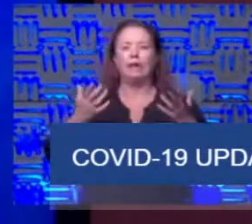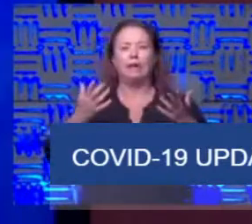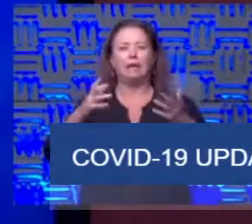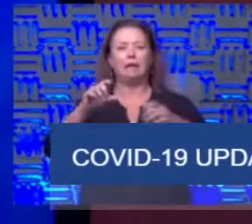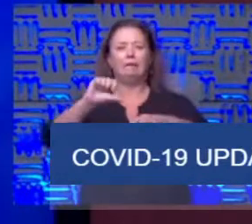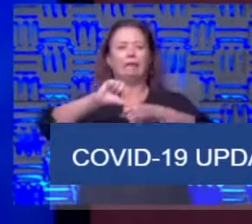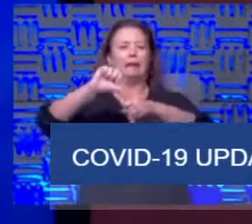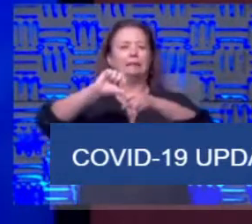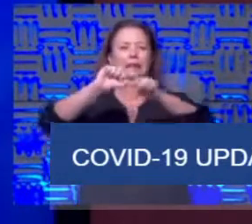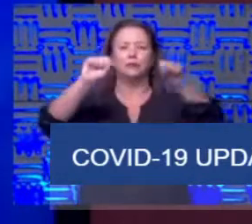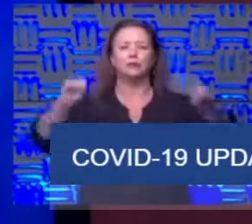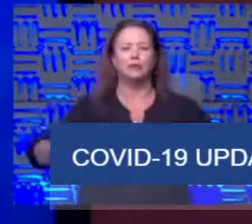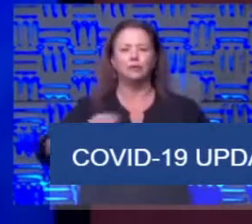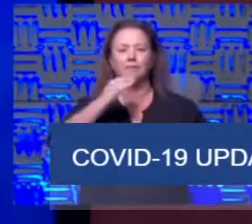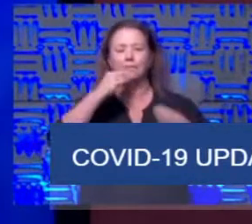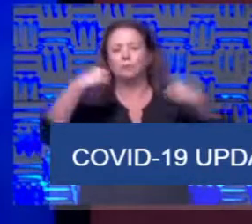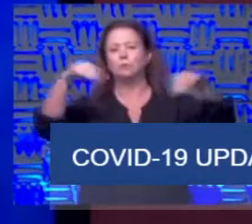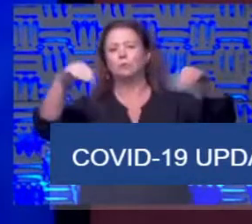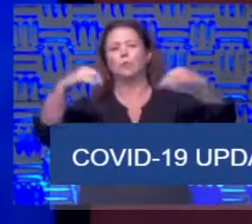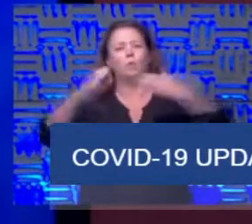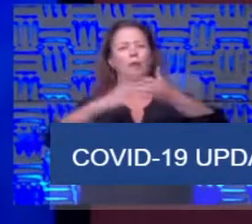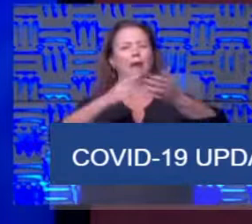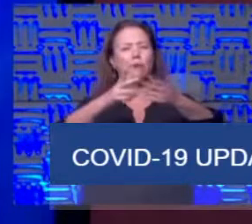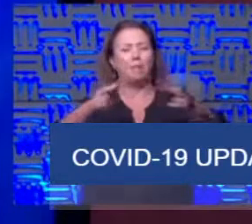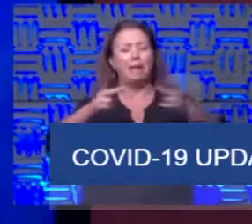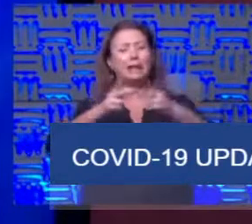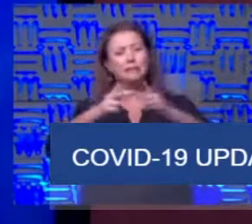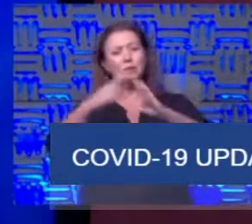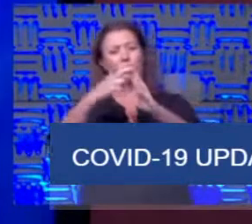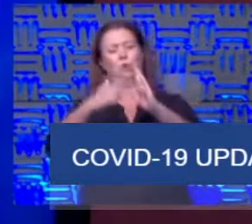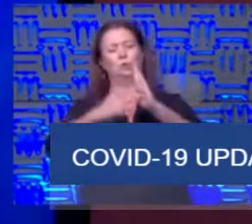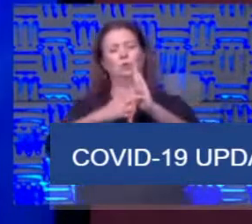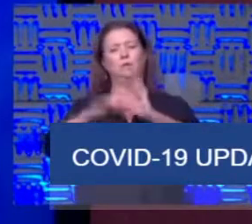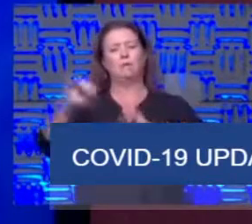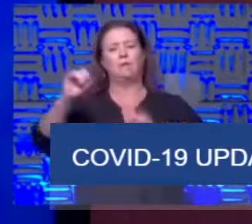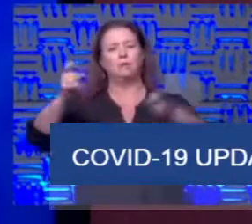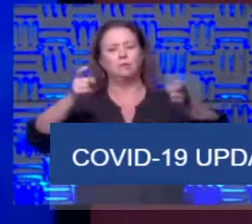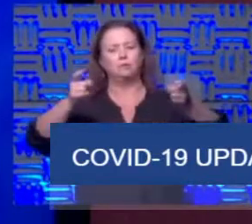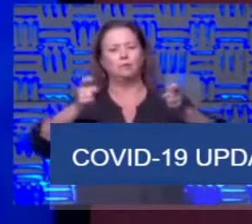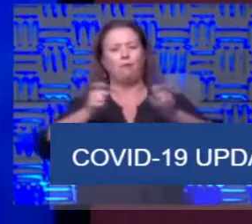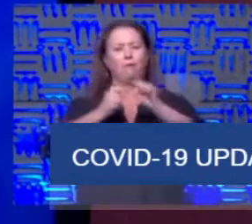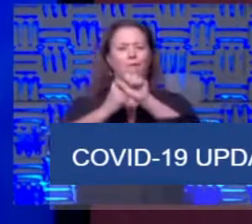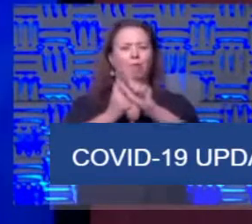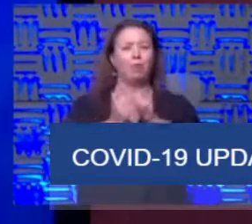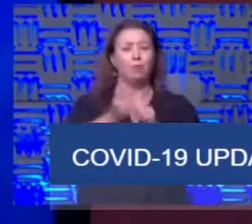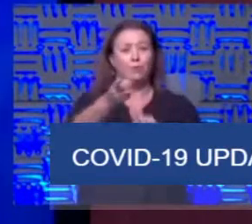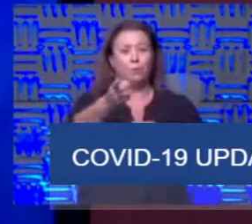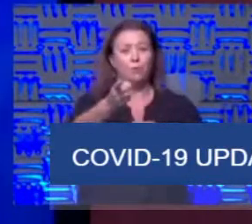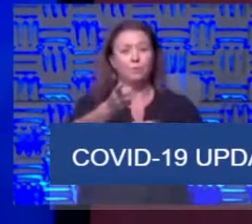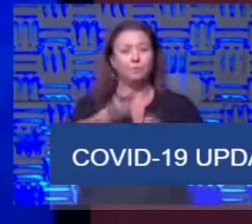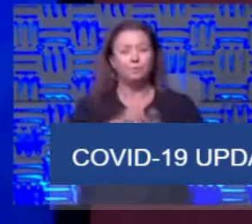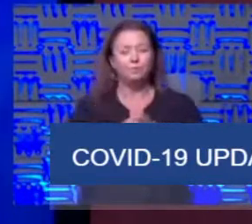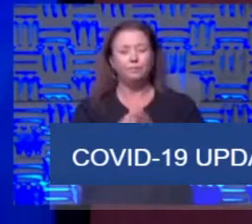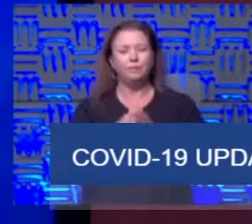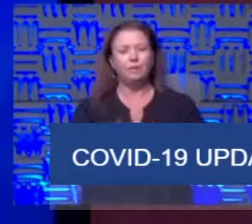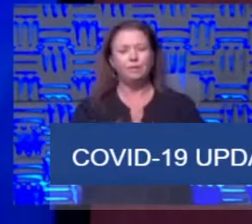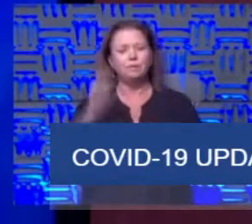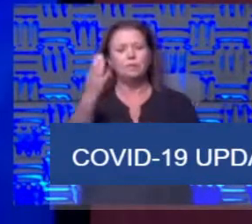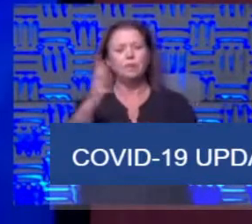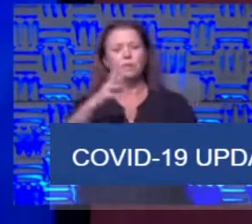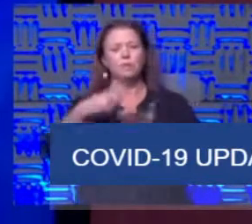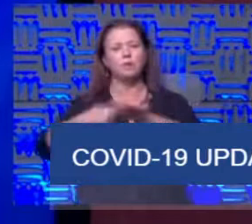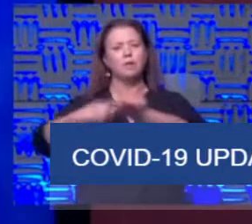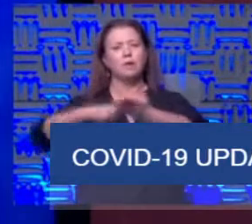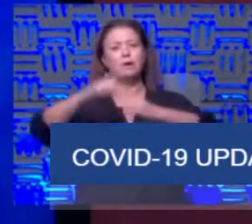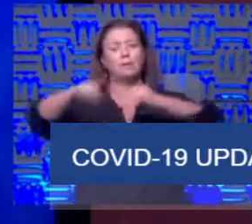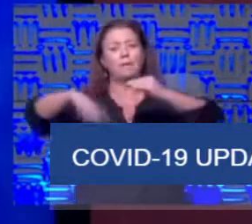in, gas station you're in, grocery store you're in. The pillars of infection control are right there with you. So this morning, we're going to be spending a lot